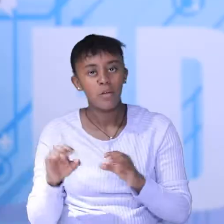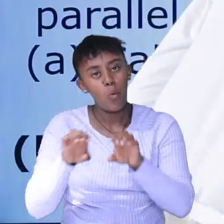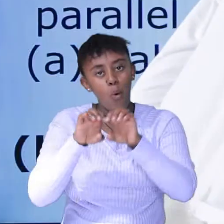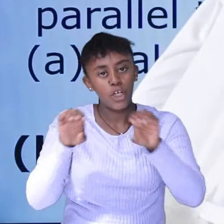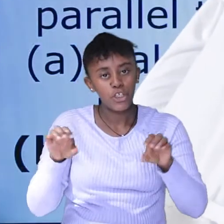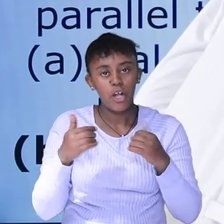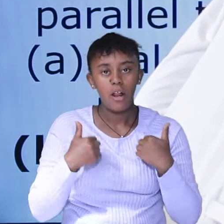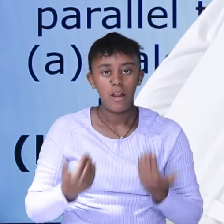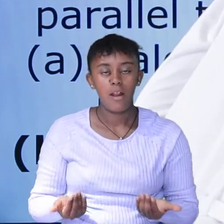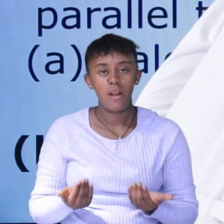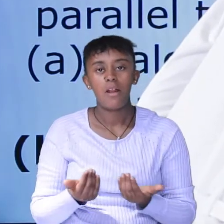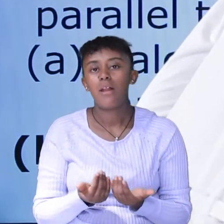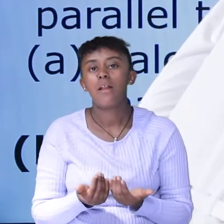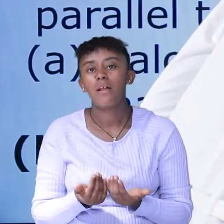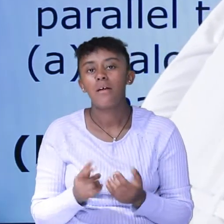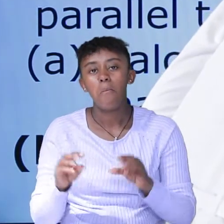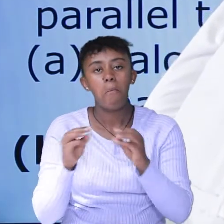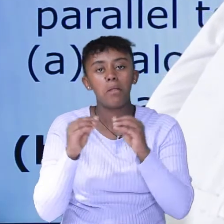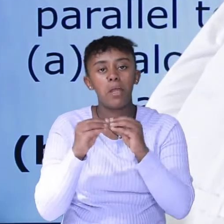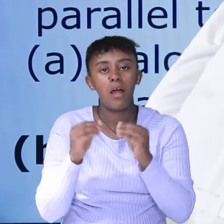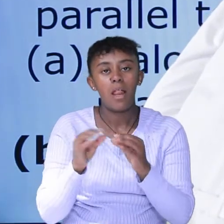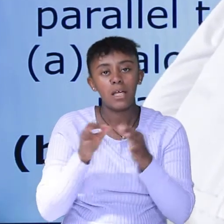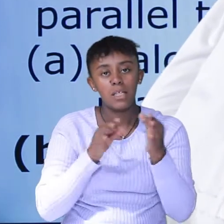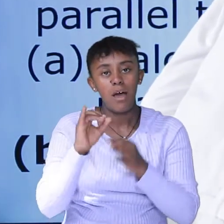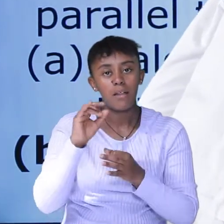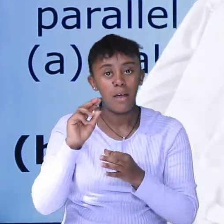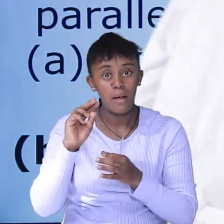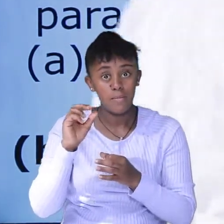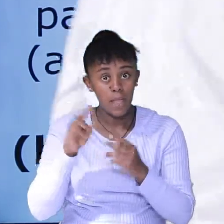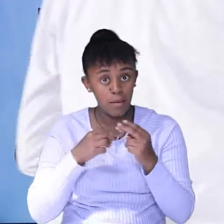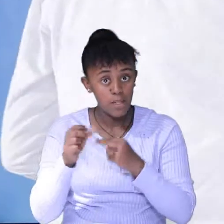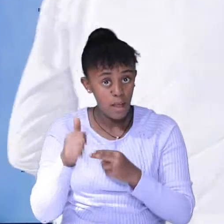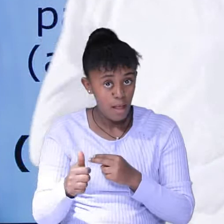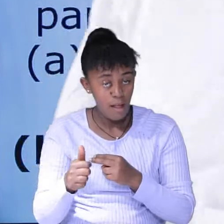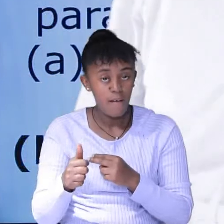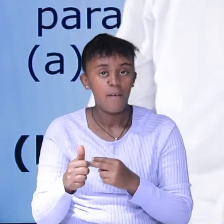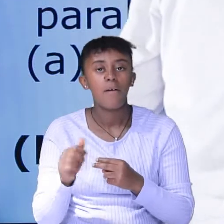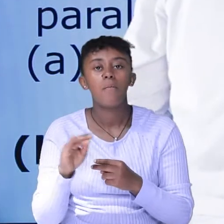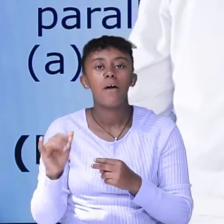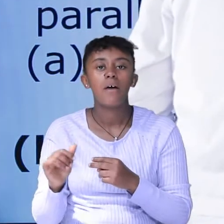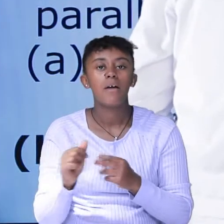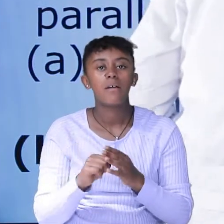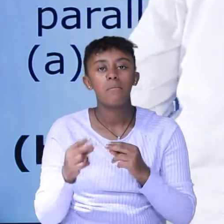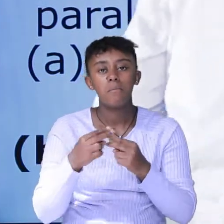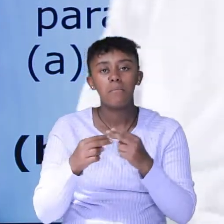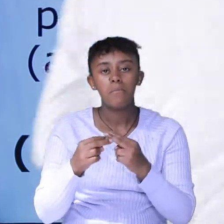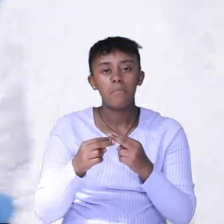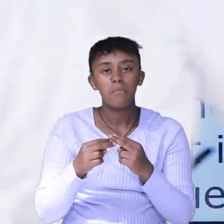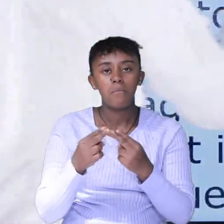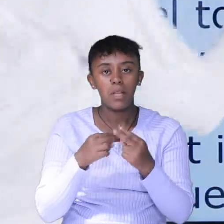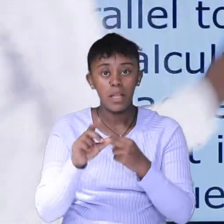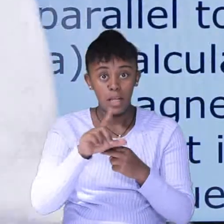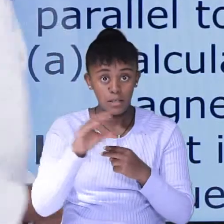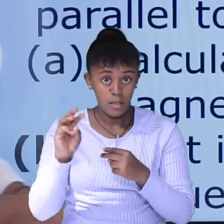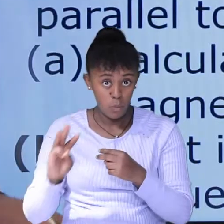equation, mathematical expression as I times A. You can find area by multiplying the length